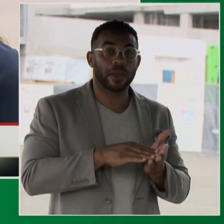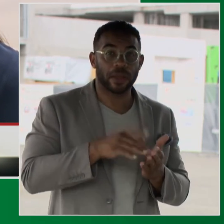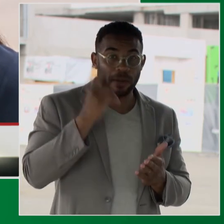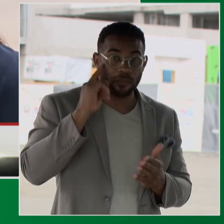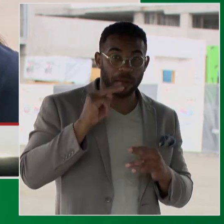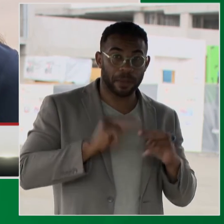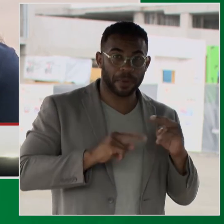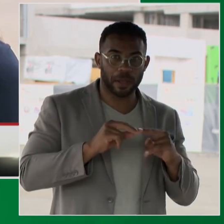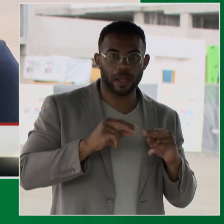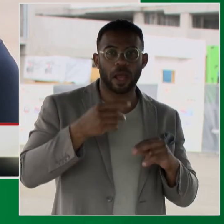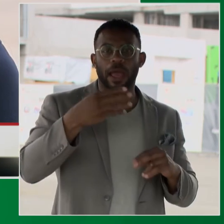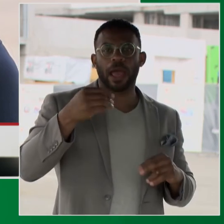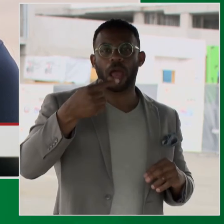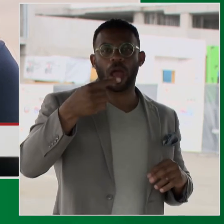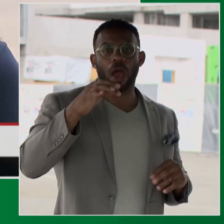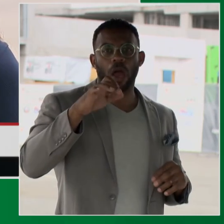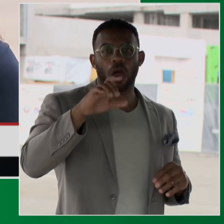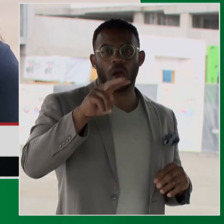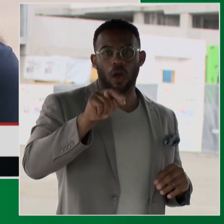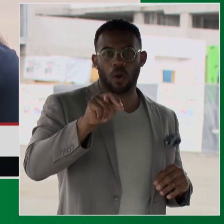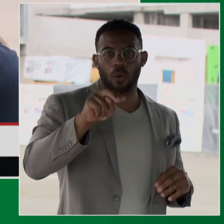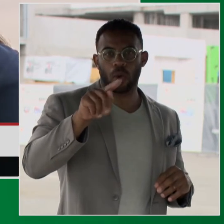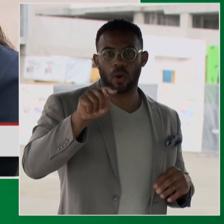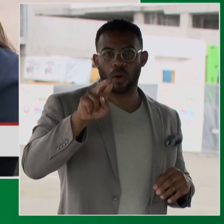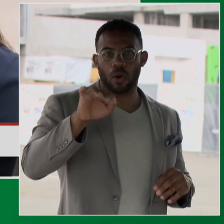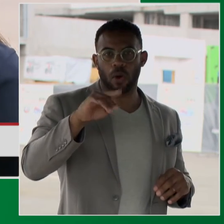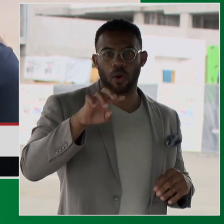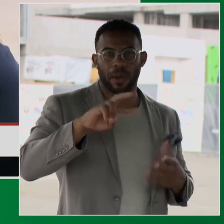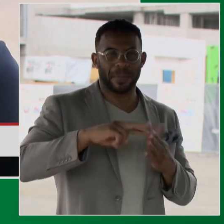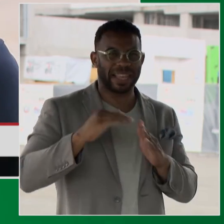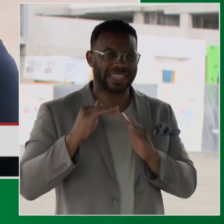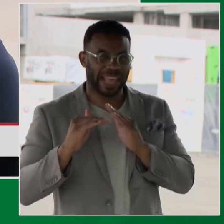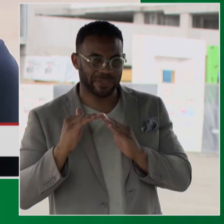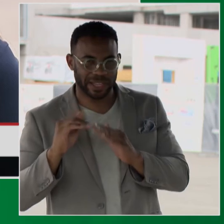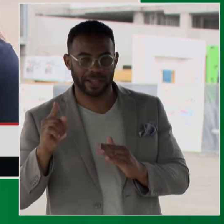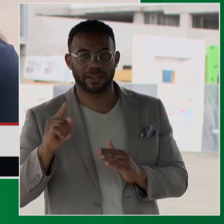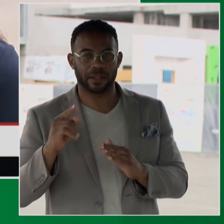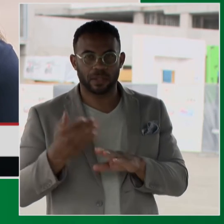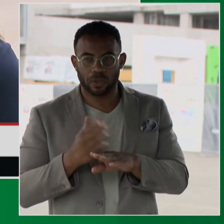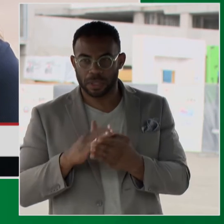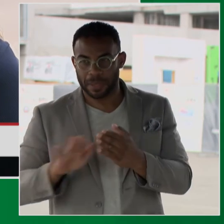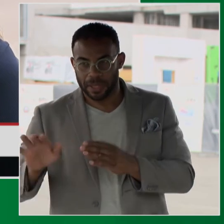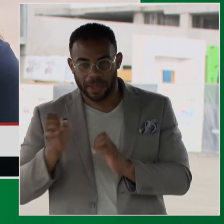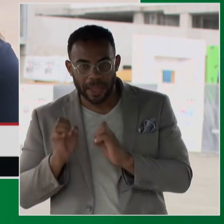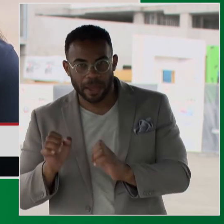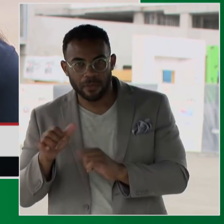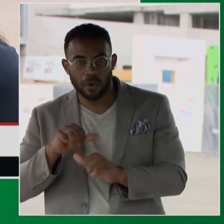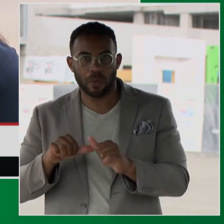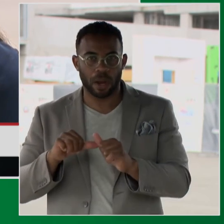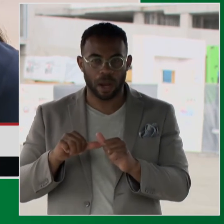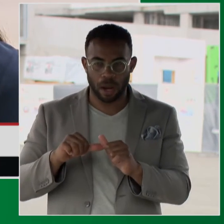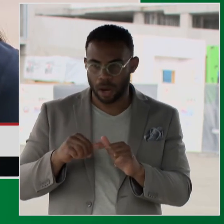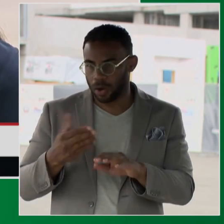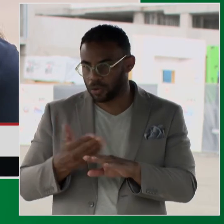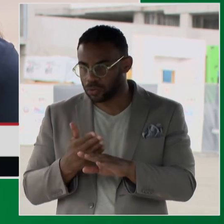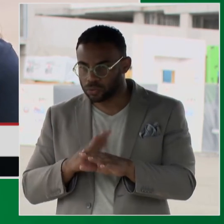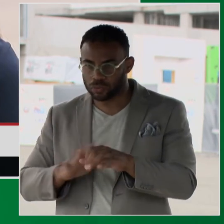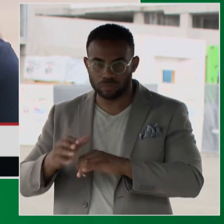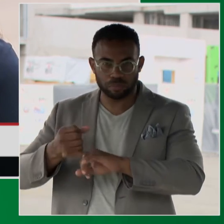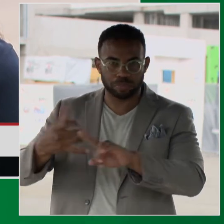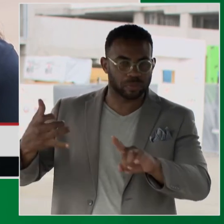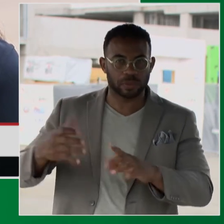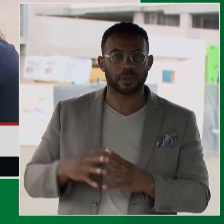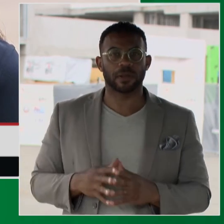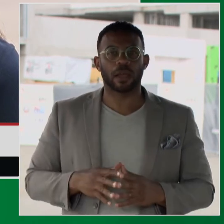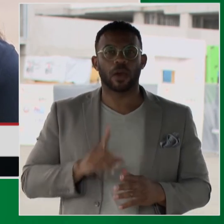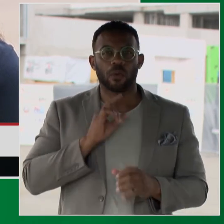for the Golden Triangle bid to support, as Sabungli mentioned, some of their efforts around building an innovation district